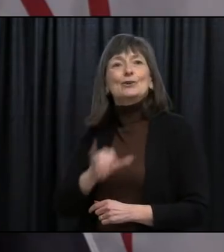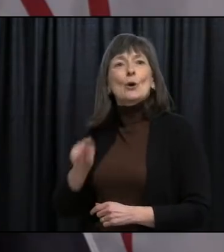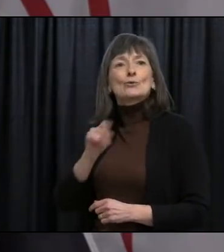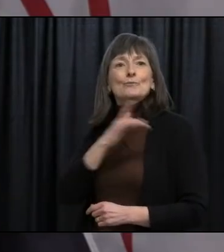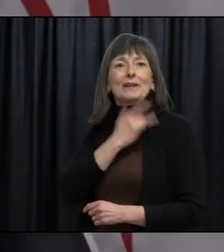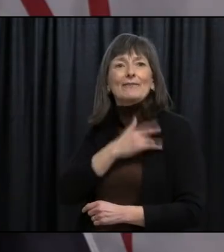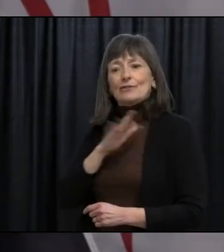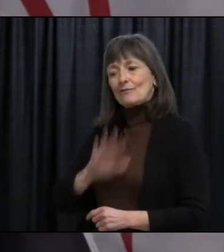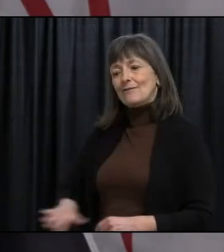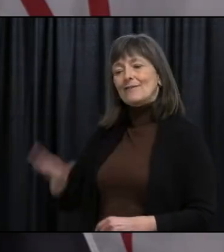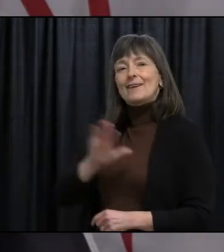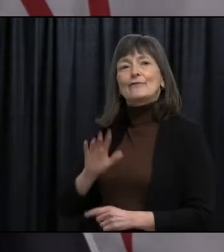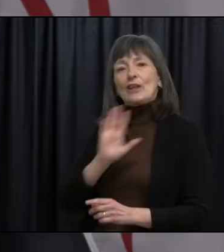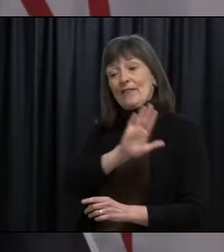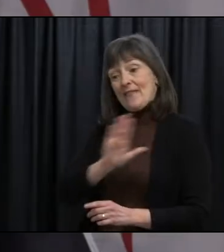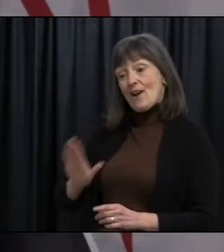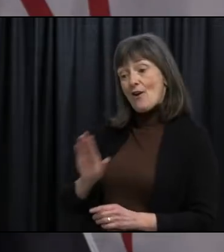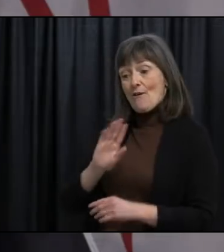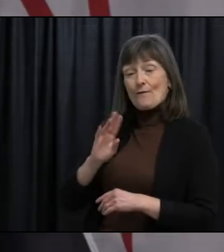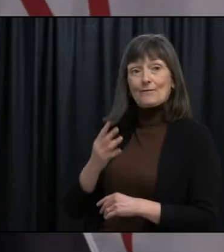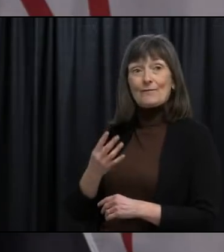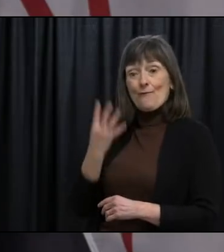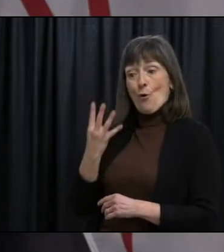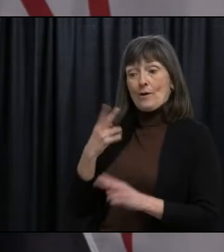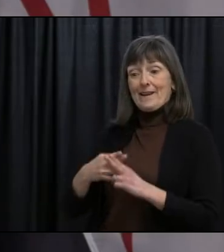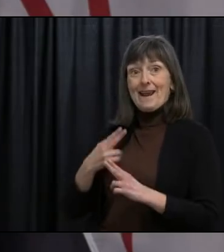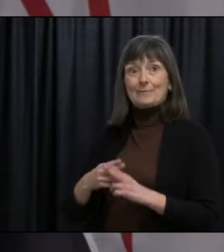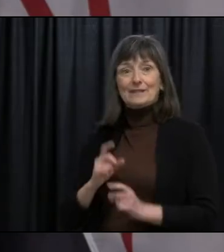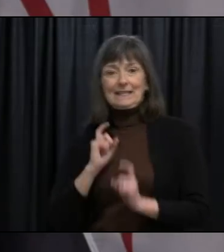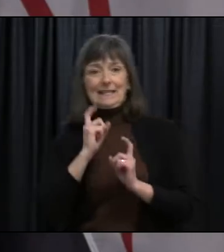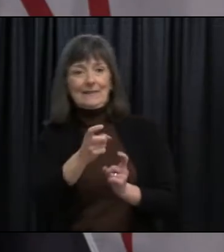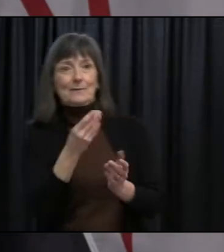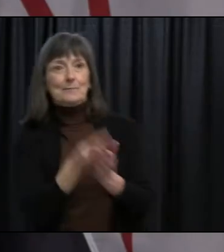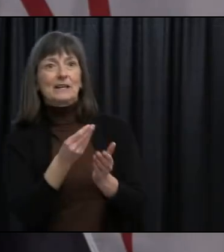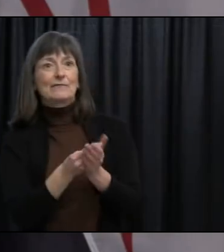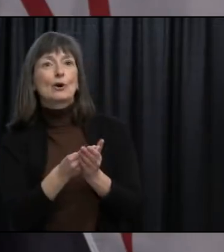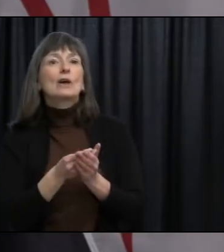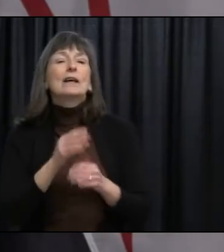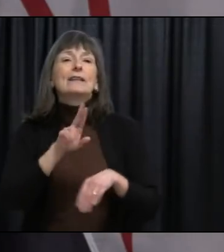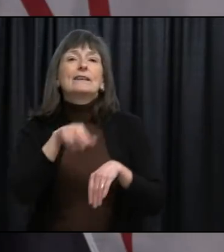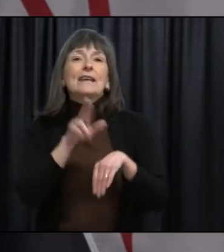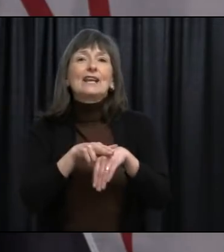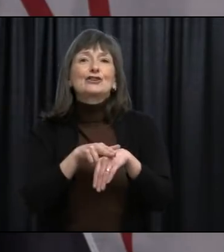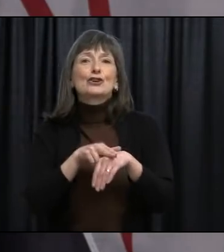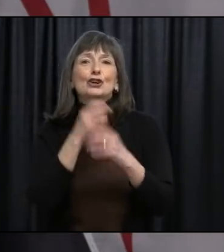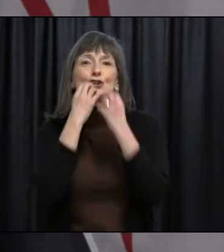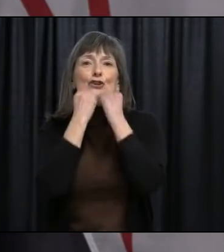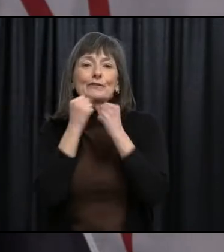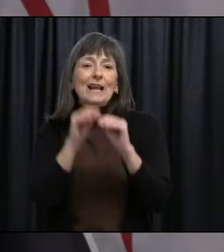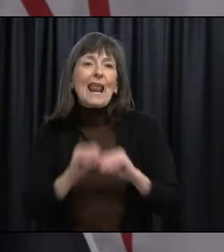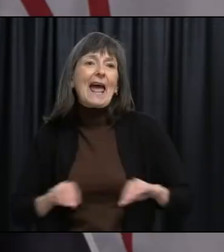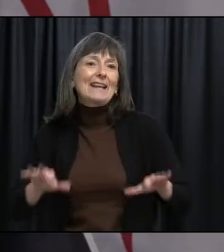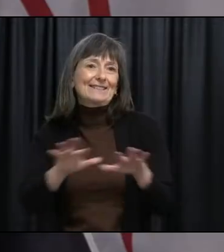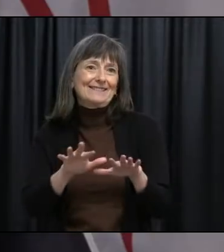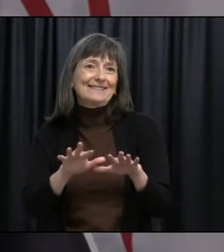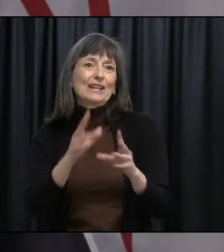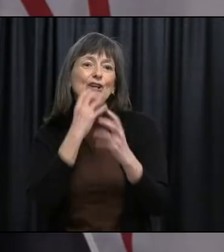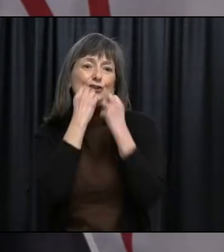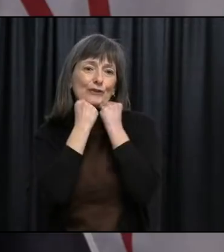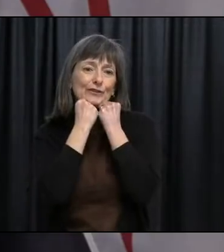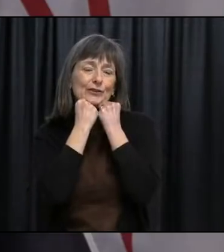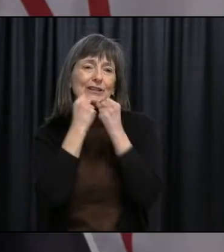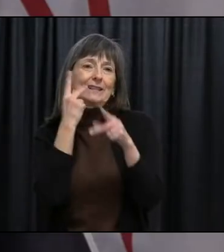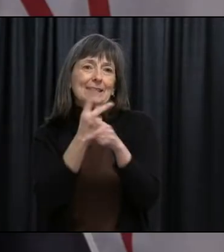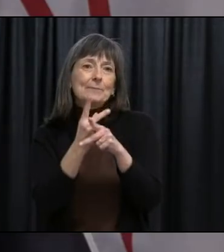lovely. I was going to ask you what are your thoughts about it? Well, you know, I love nature, and so